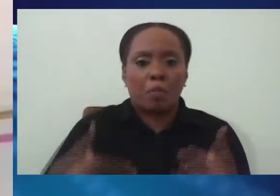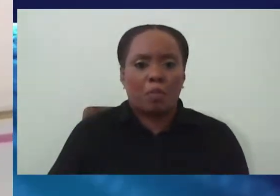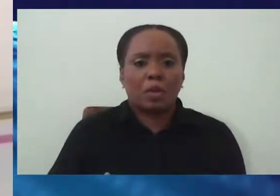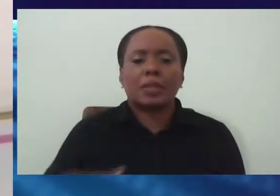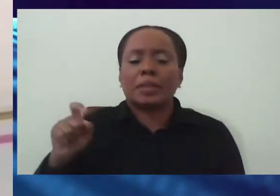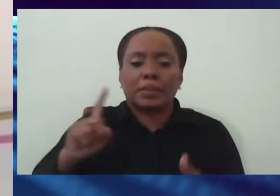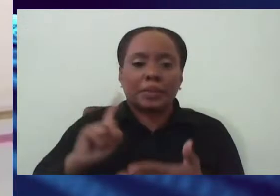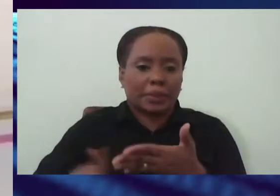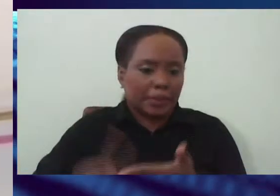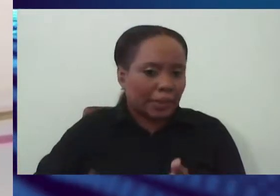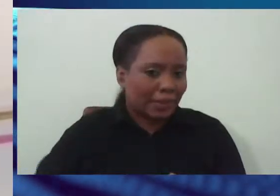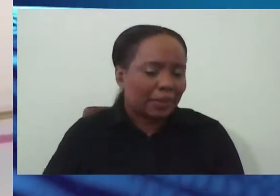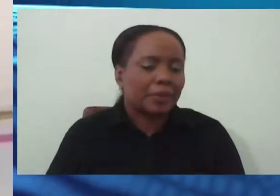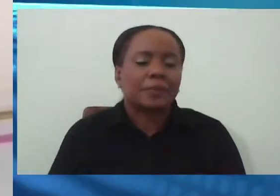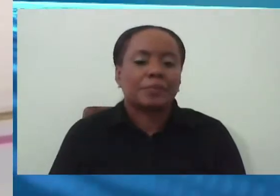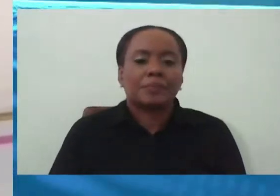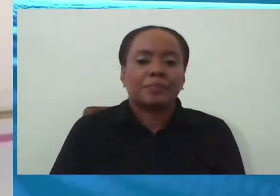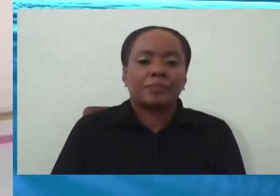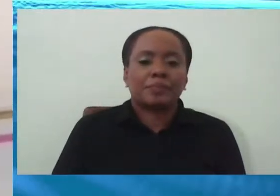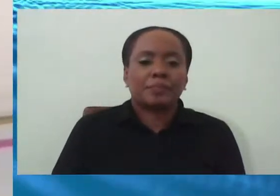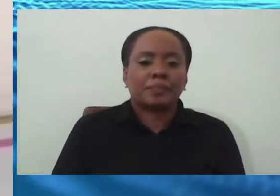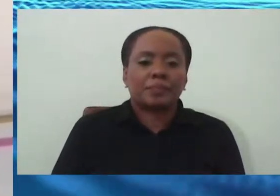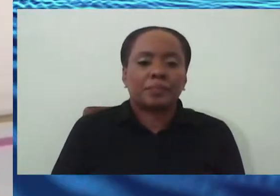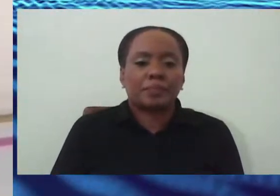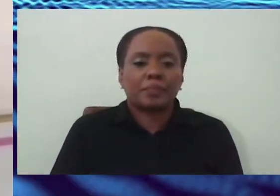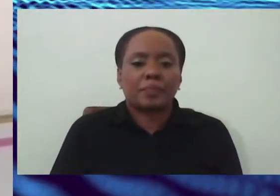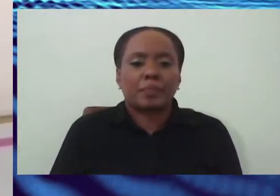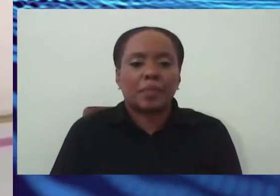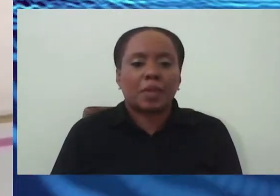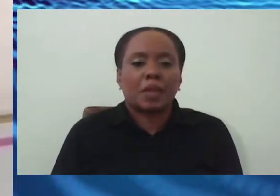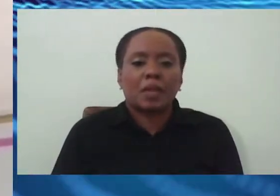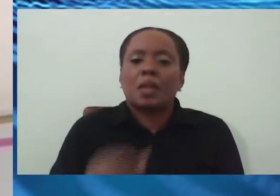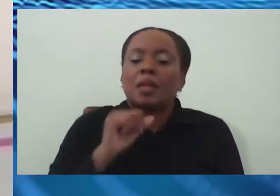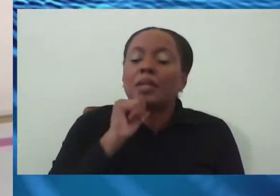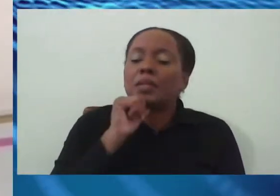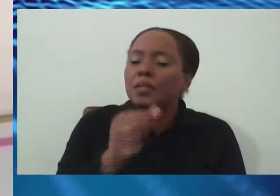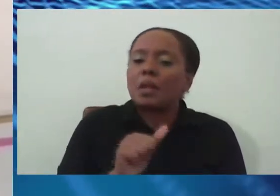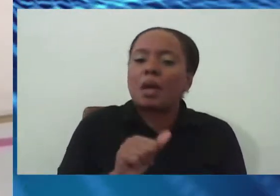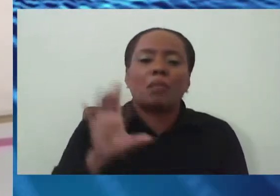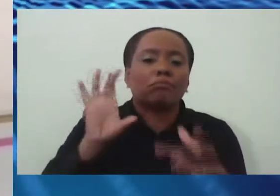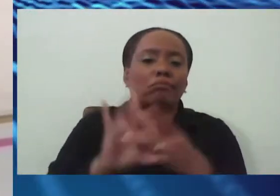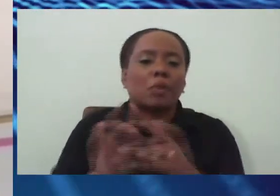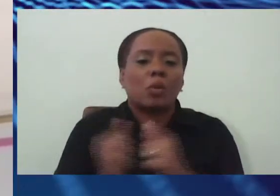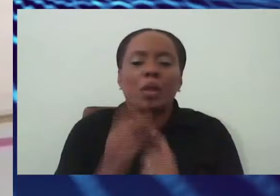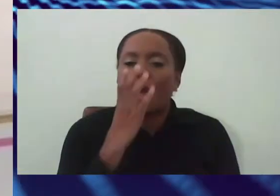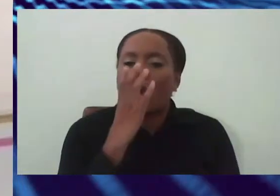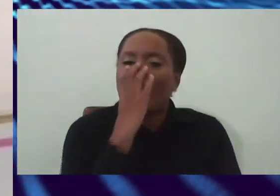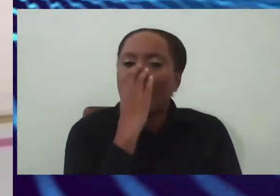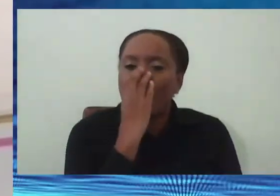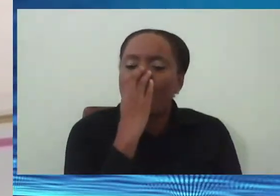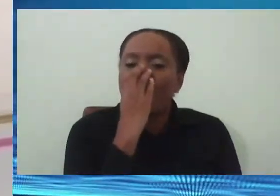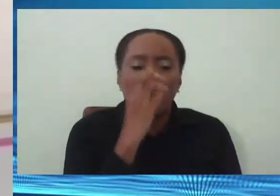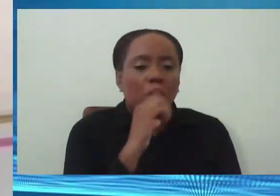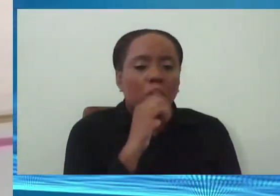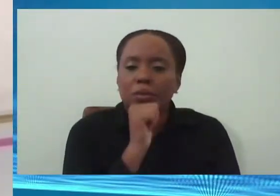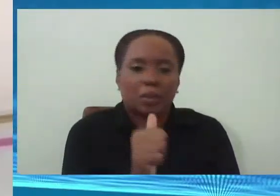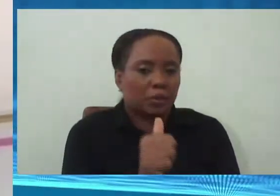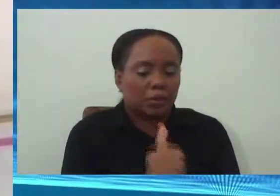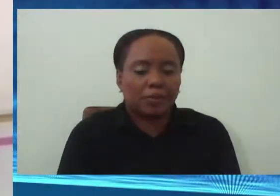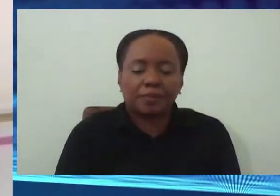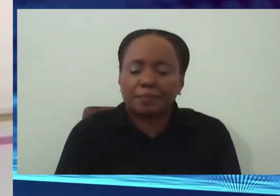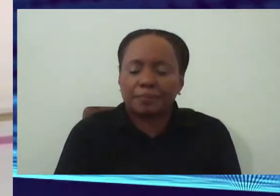not directly relate to the oxygen, which was their question, the hypoxia that needed the oxygen.